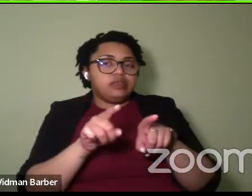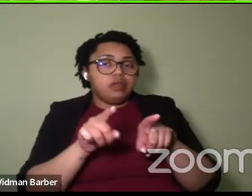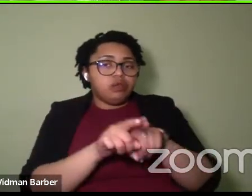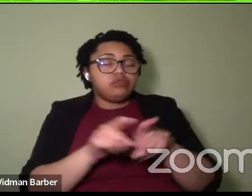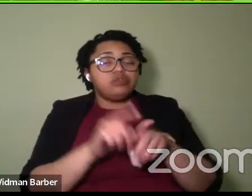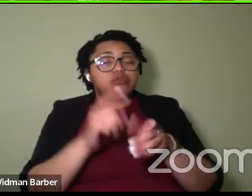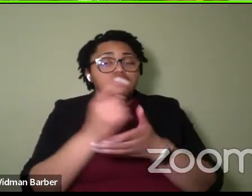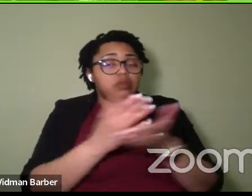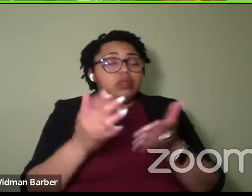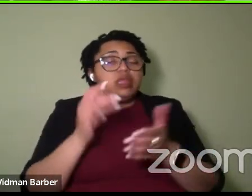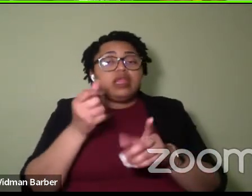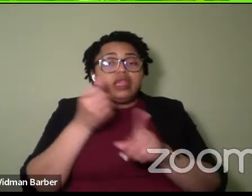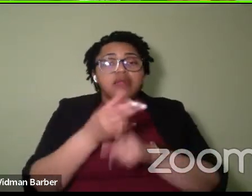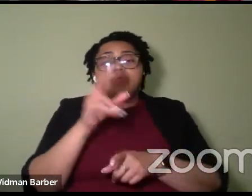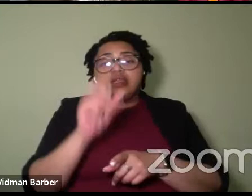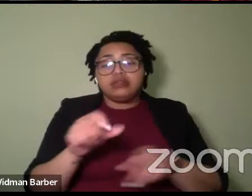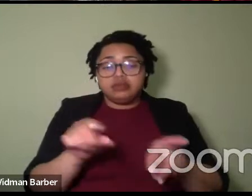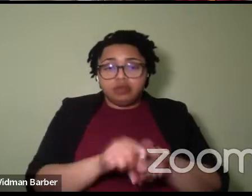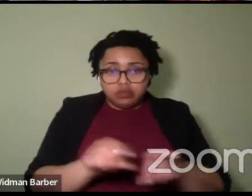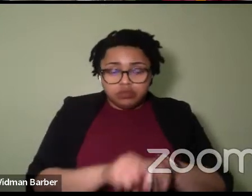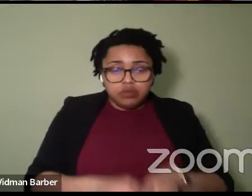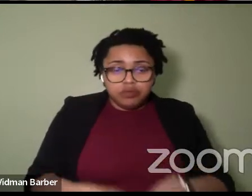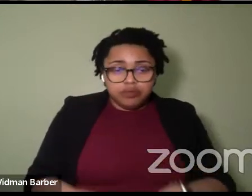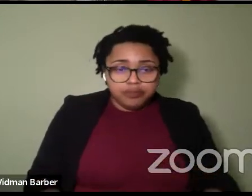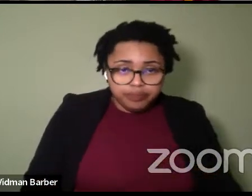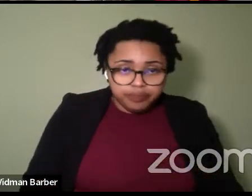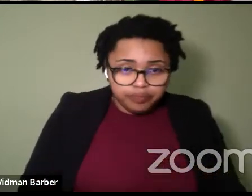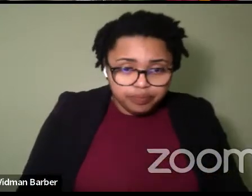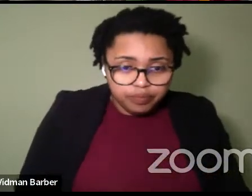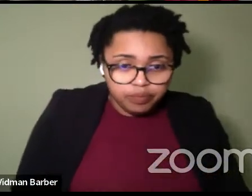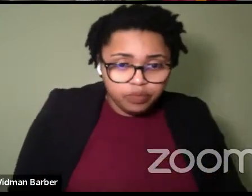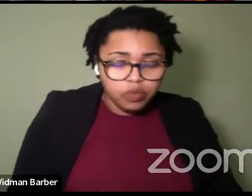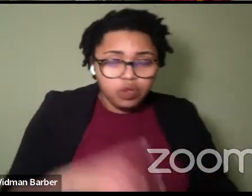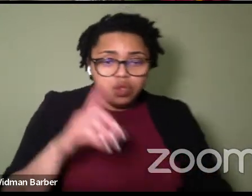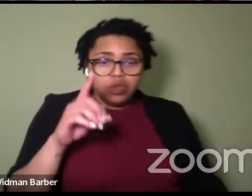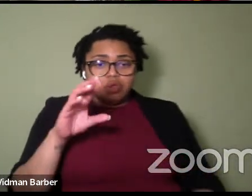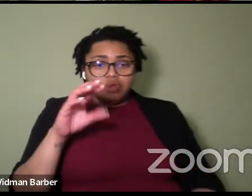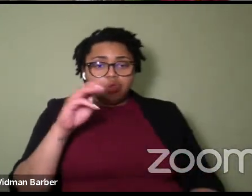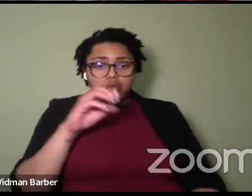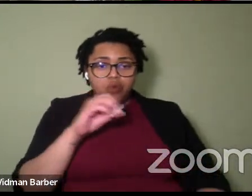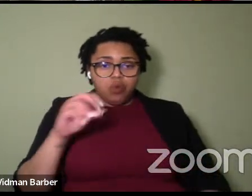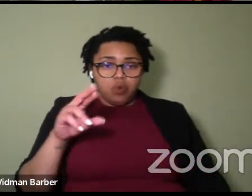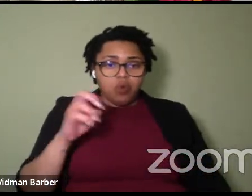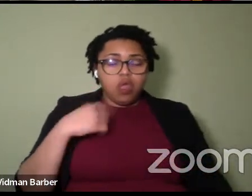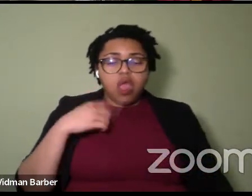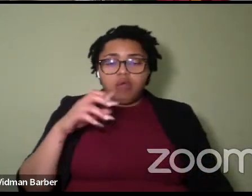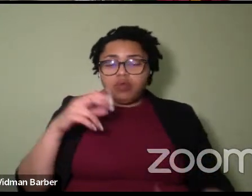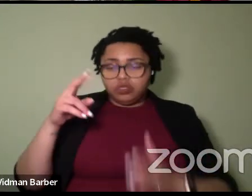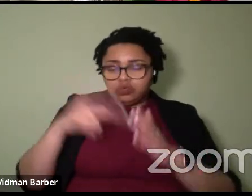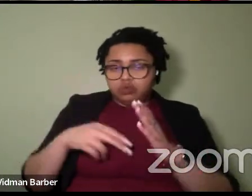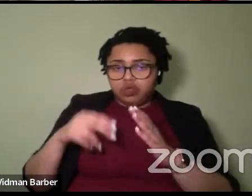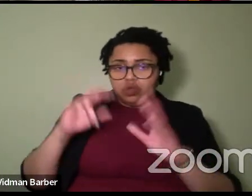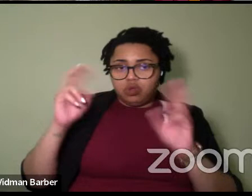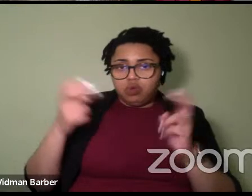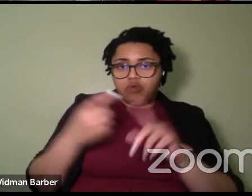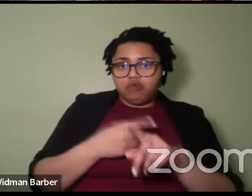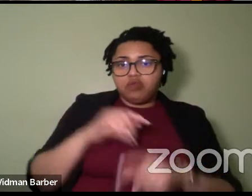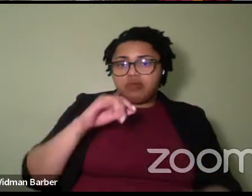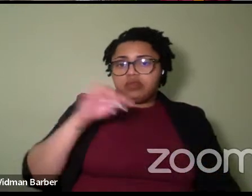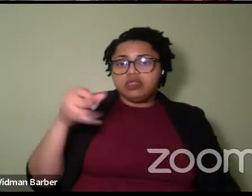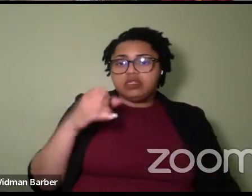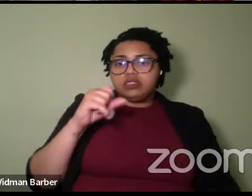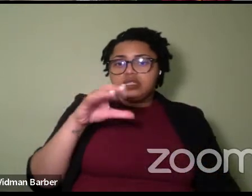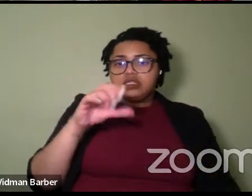wholly as well. Dr. Moore, could I just add, I wanted to read a quote actually from Jessica's book that I think is